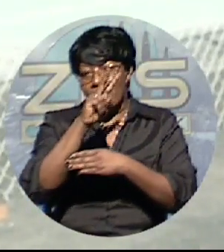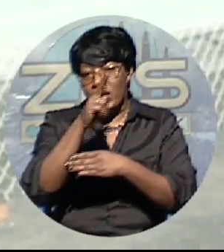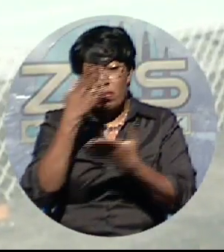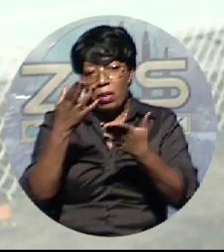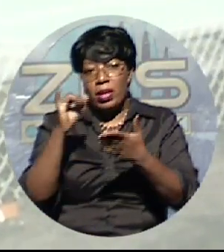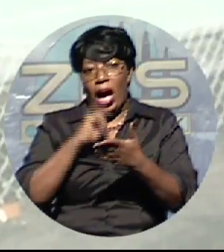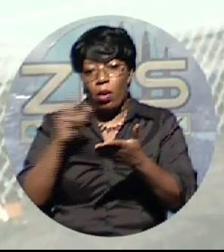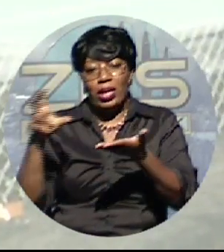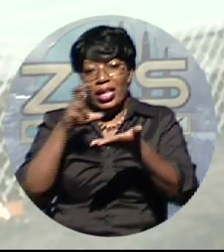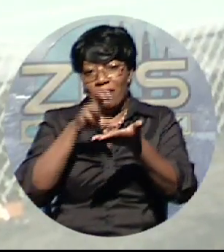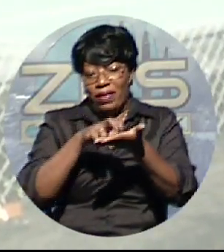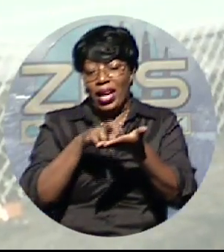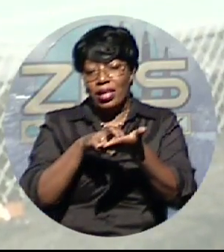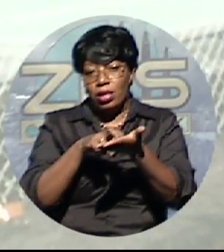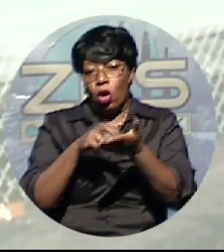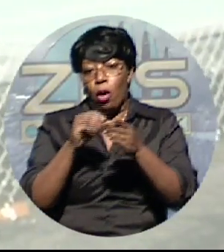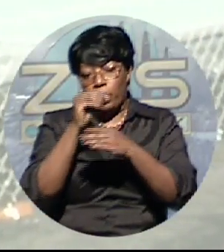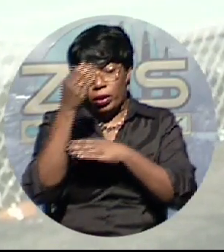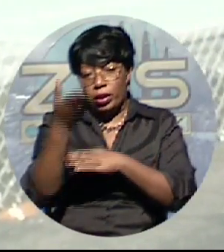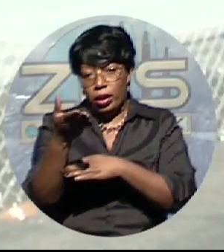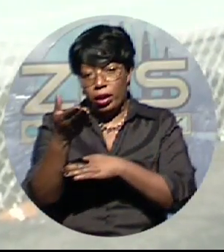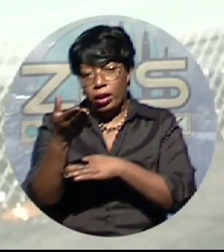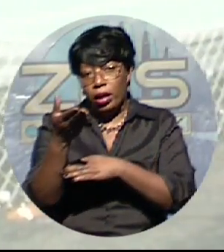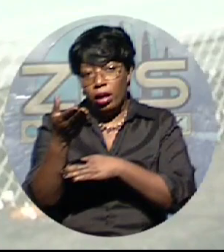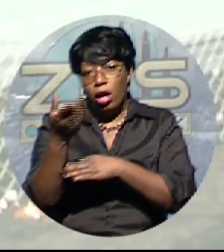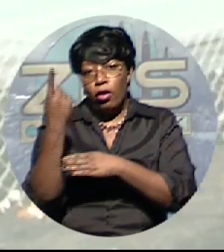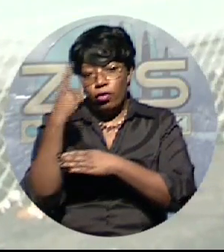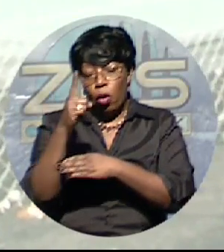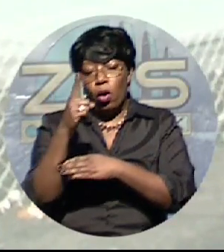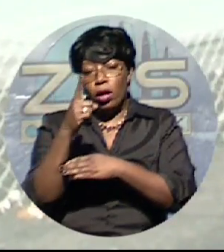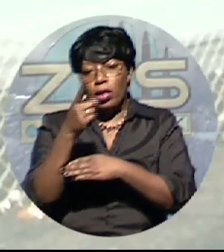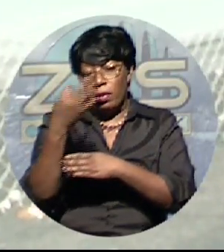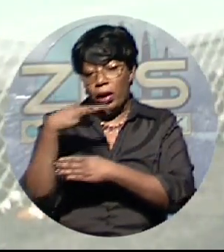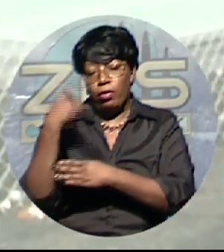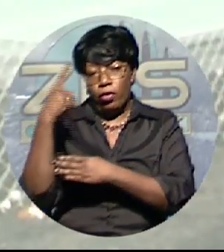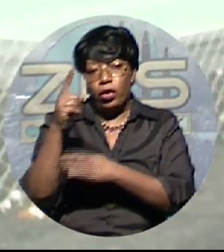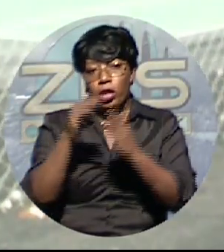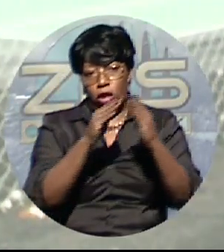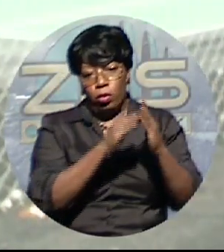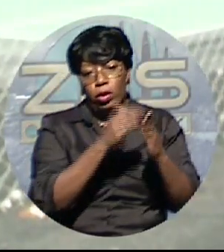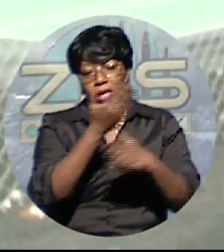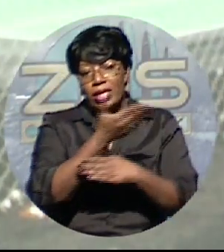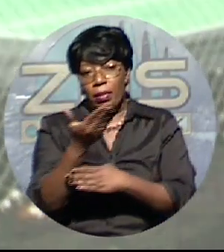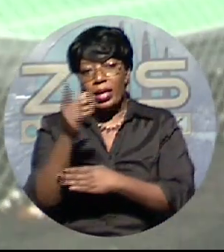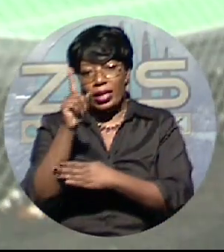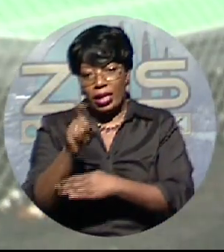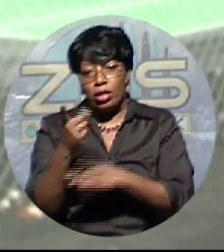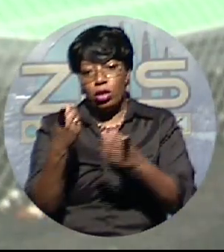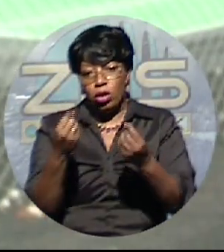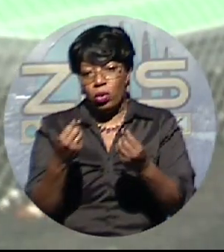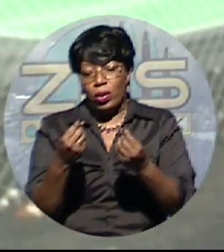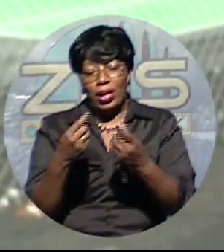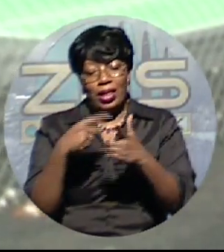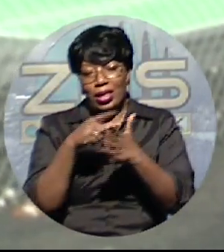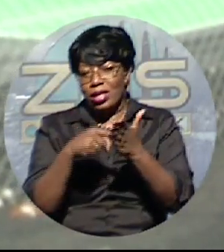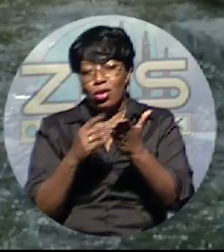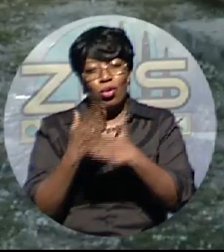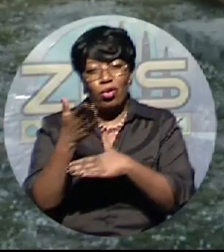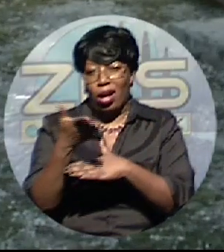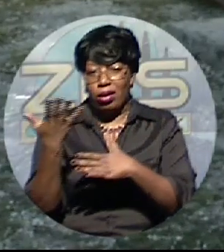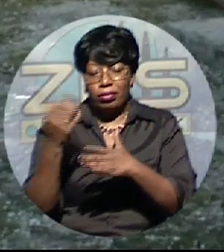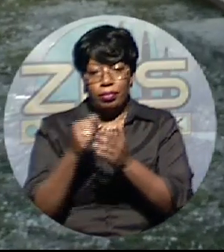in for all aspects of the community, because something has to be done, and this has gone just a bit too